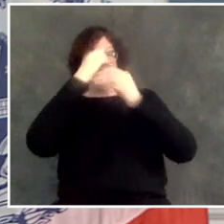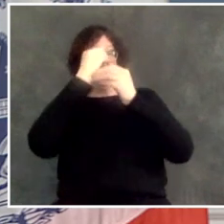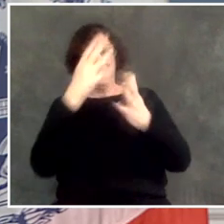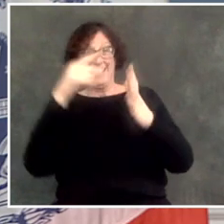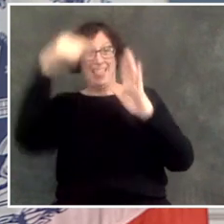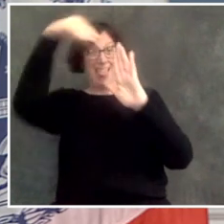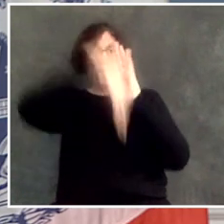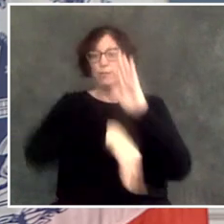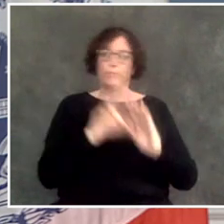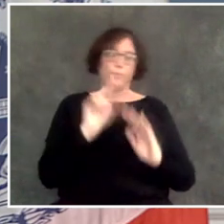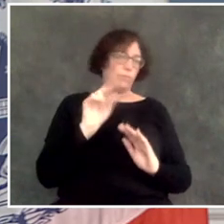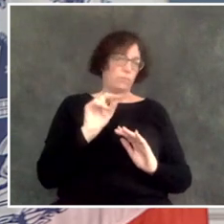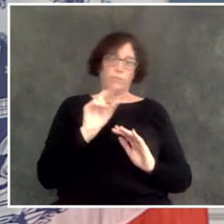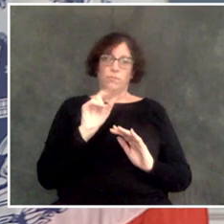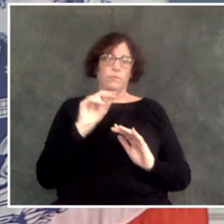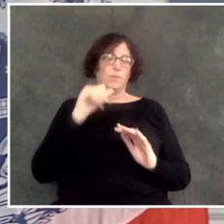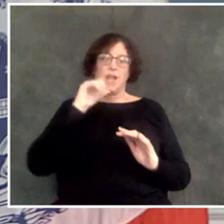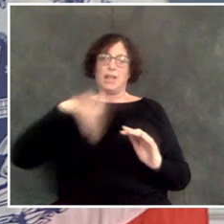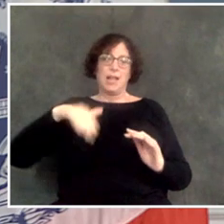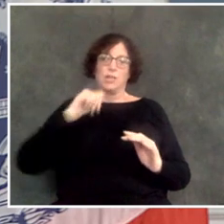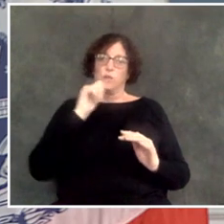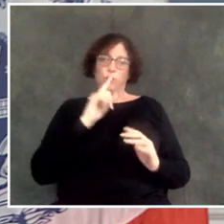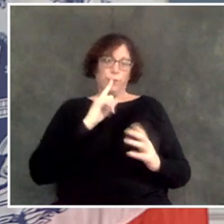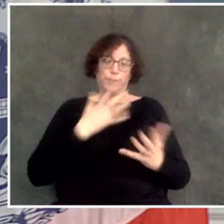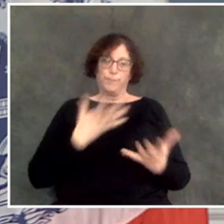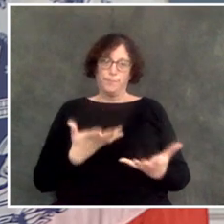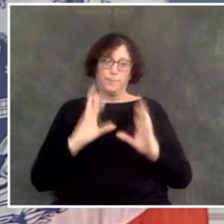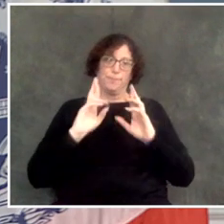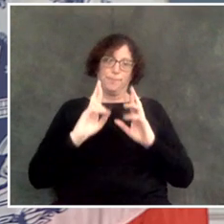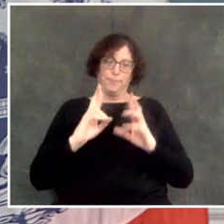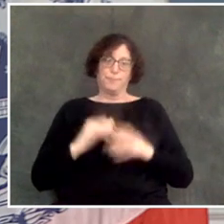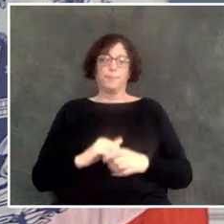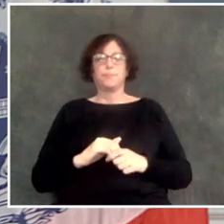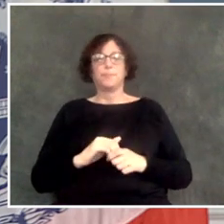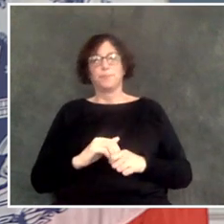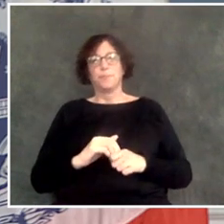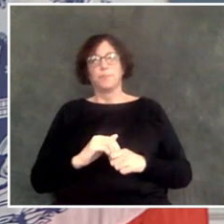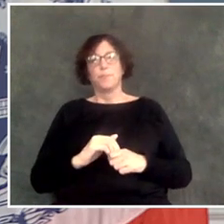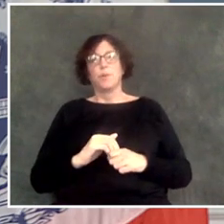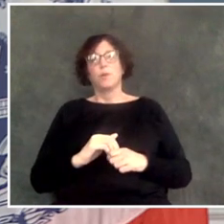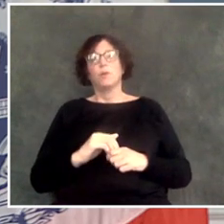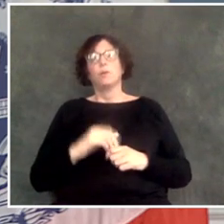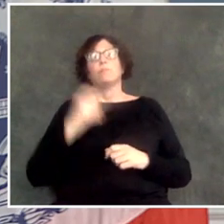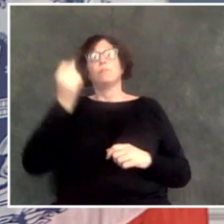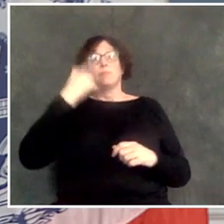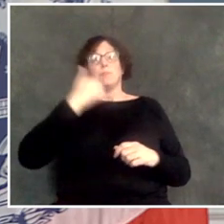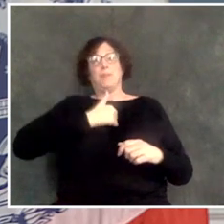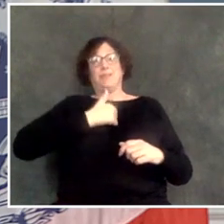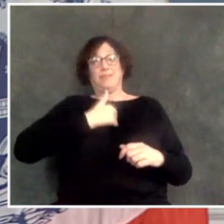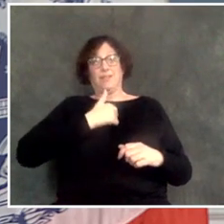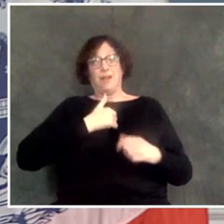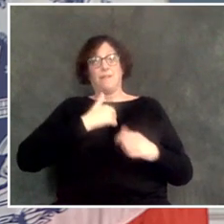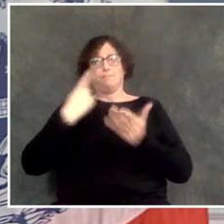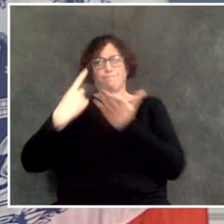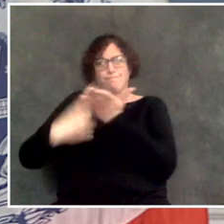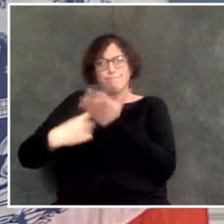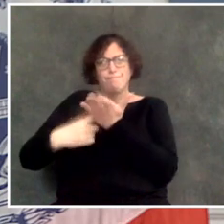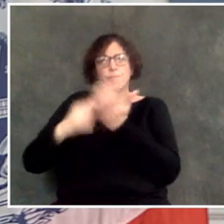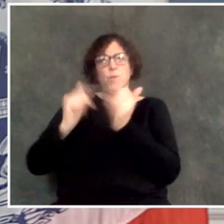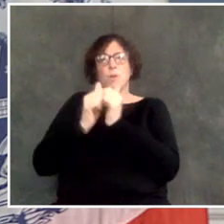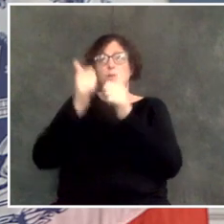certainly from our conversations I've had at least with national healthcare leaders, they think we're still a ways from it, and that's just